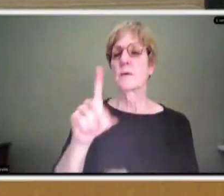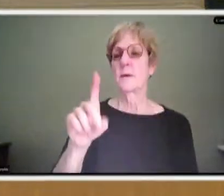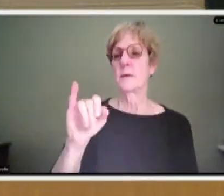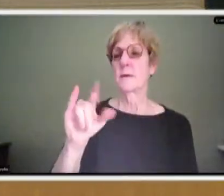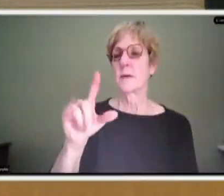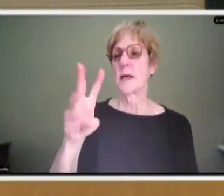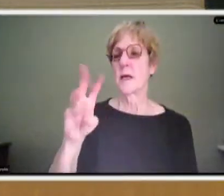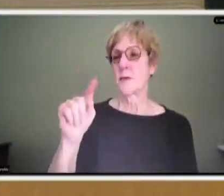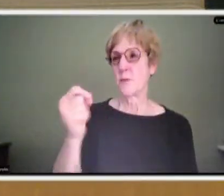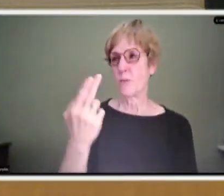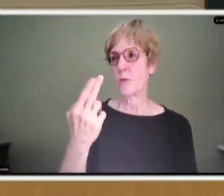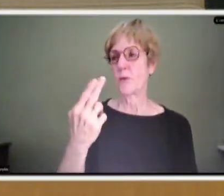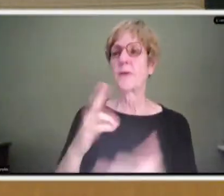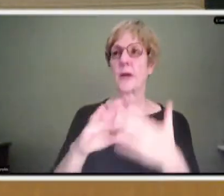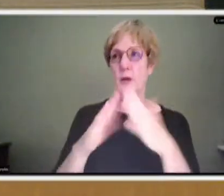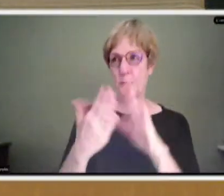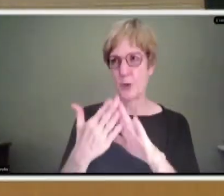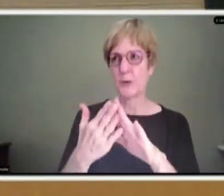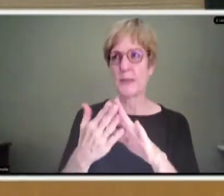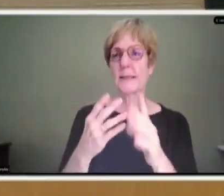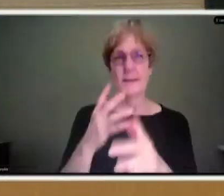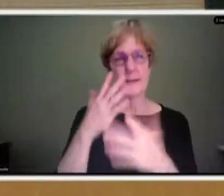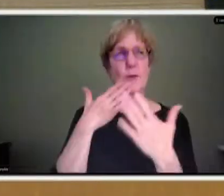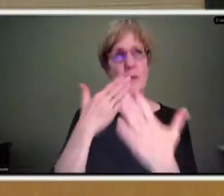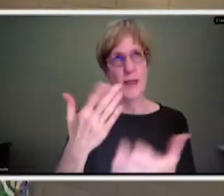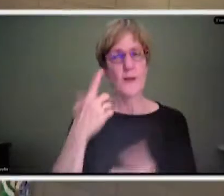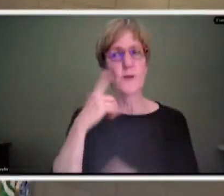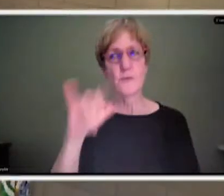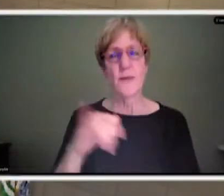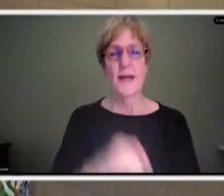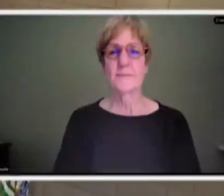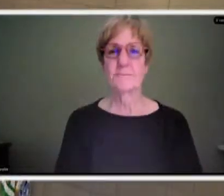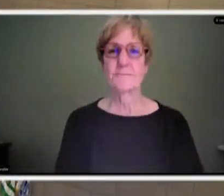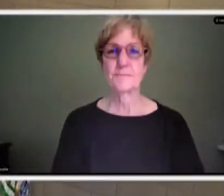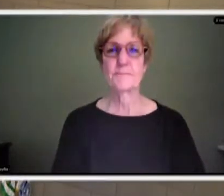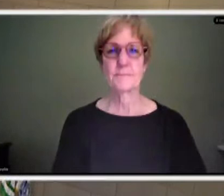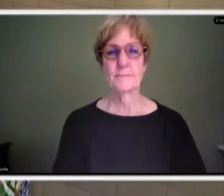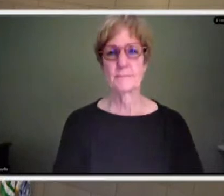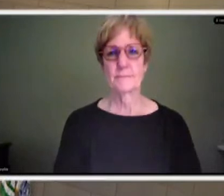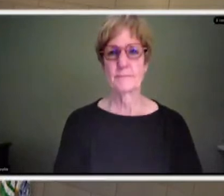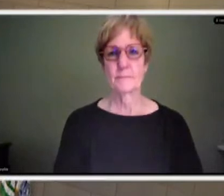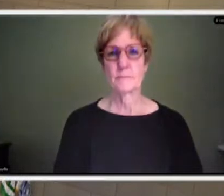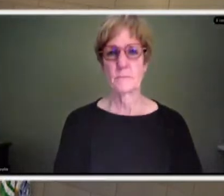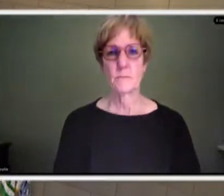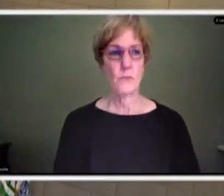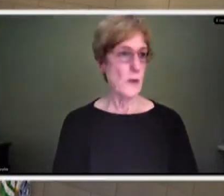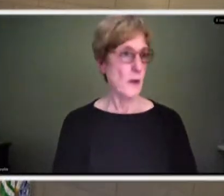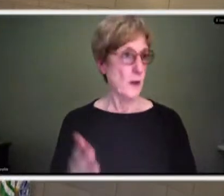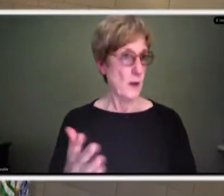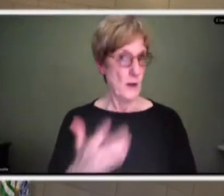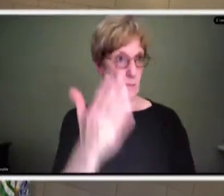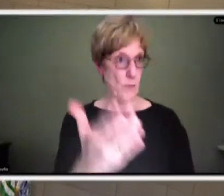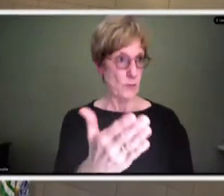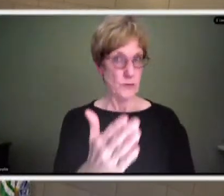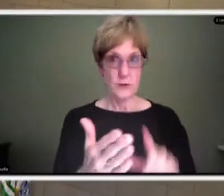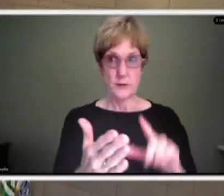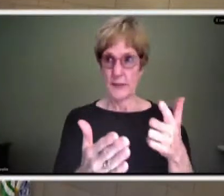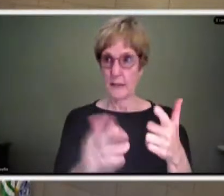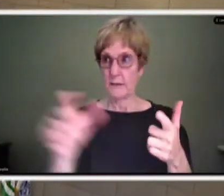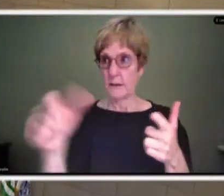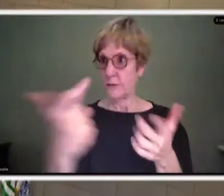after months of work with them, so thank you for that. Yes, thank you. Thank you. We do have a motion that's been made and properly second. Any further